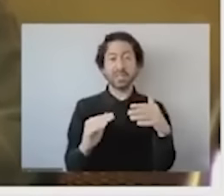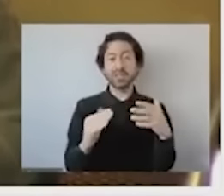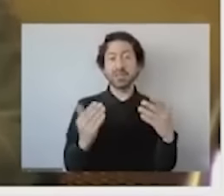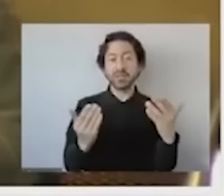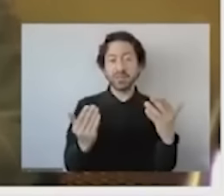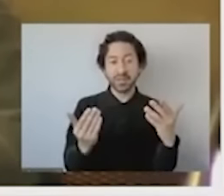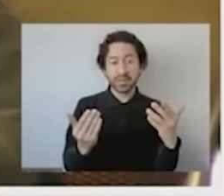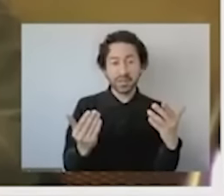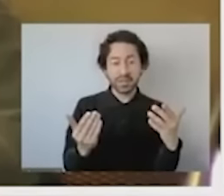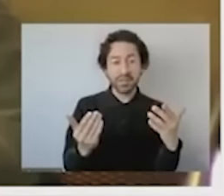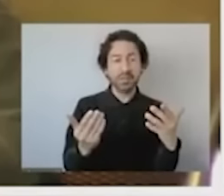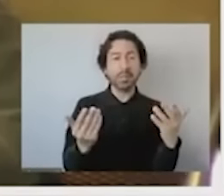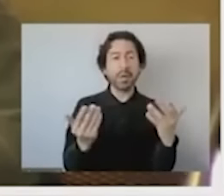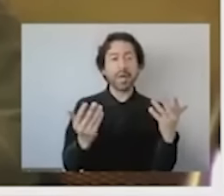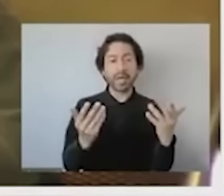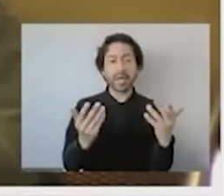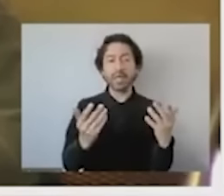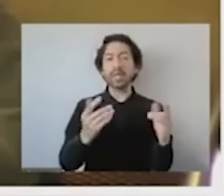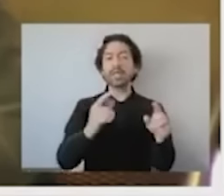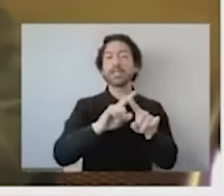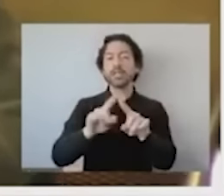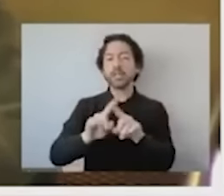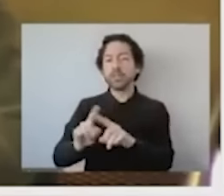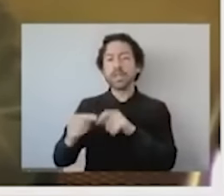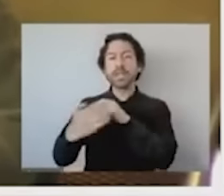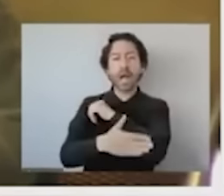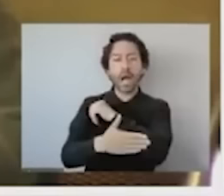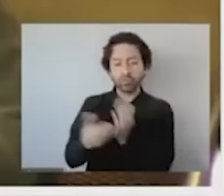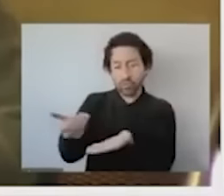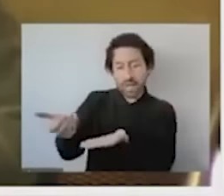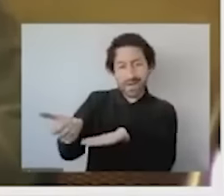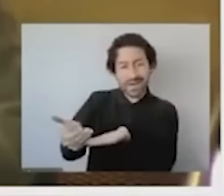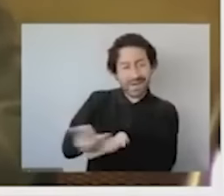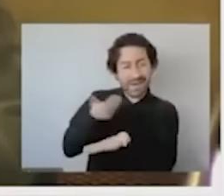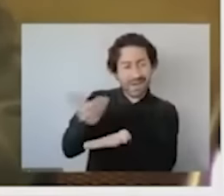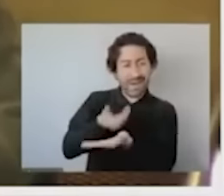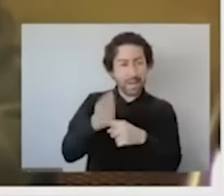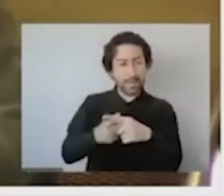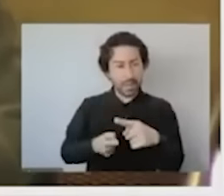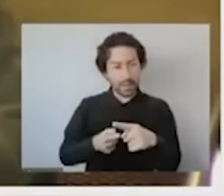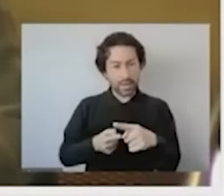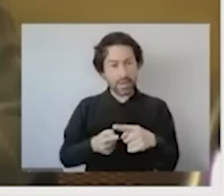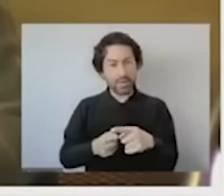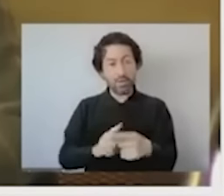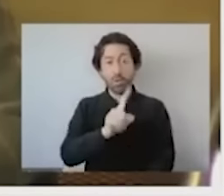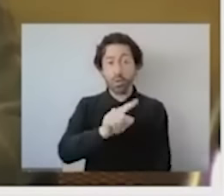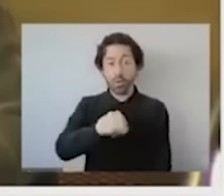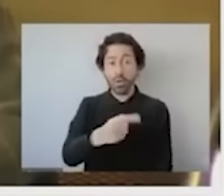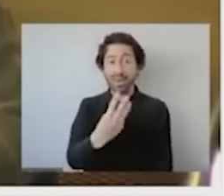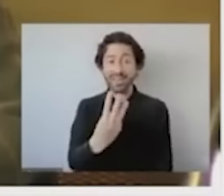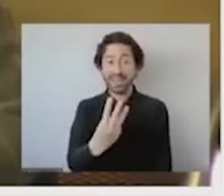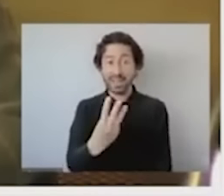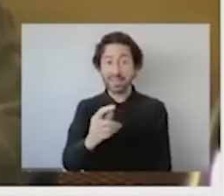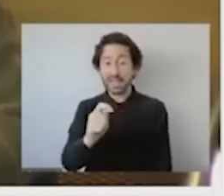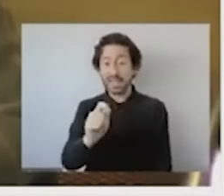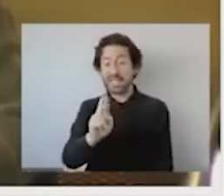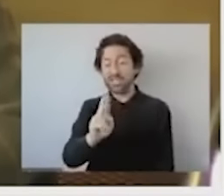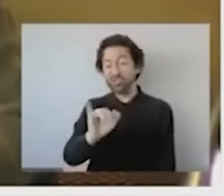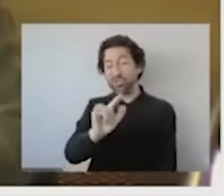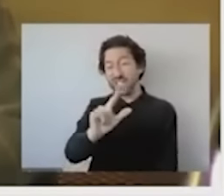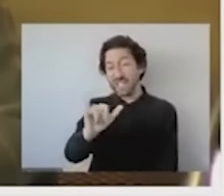countries is at least $1 trillion per year, and it could be up to $2 trillion per year. And so the Bridgetown Initiative